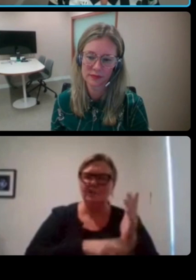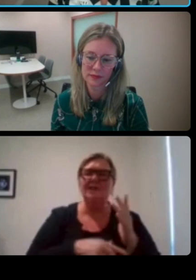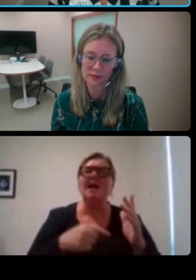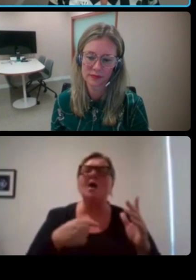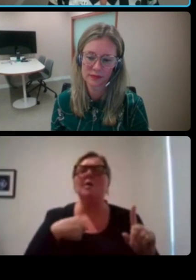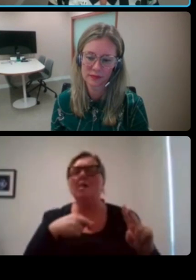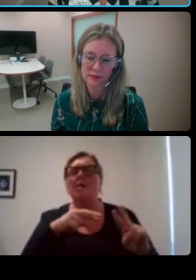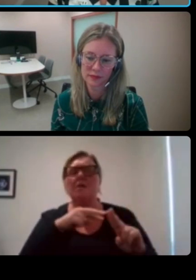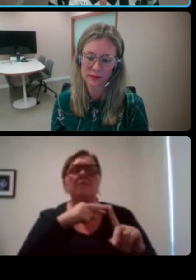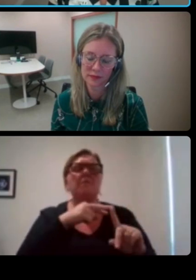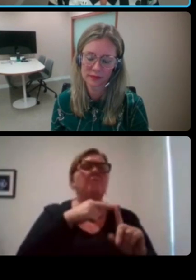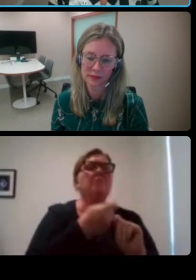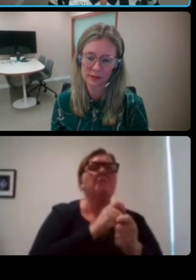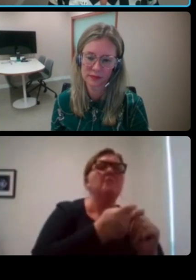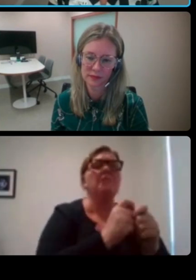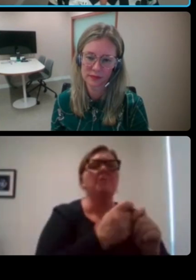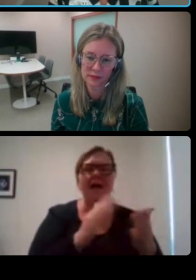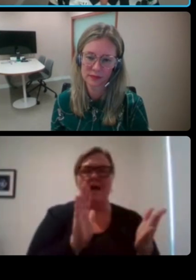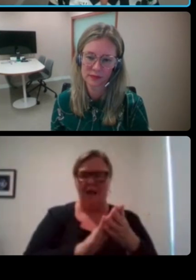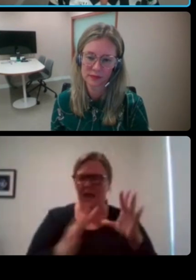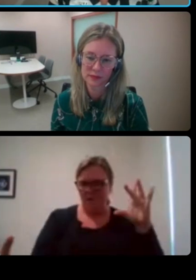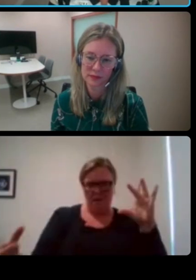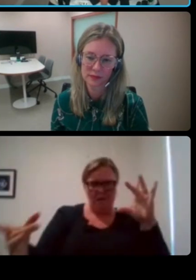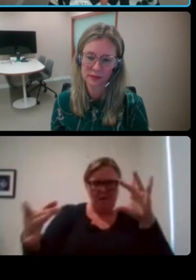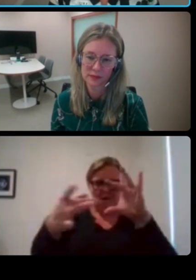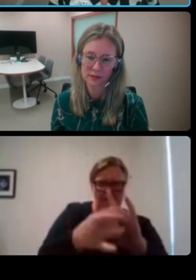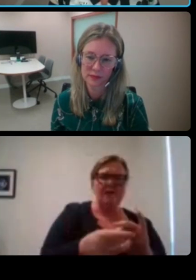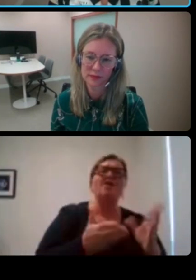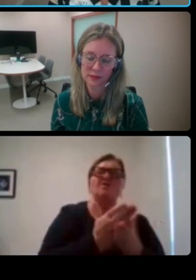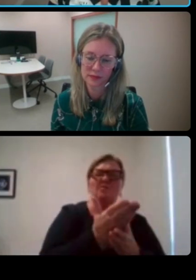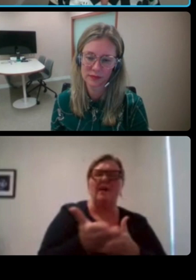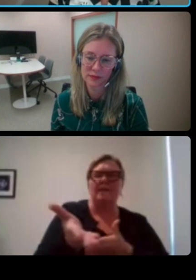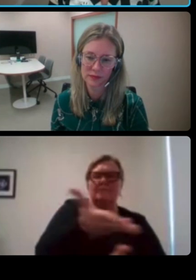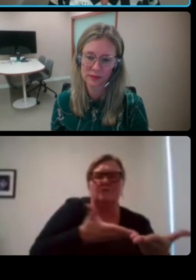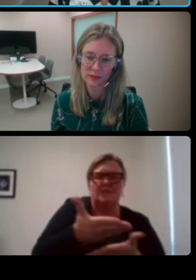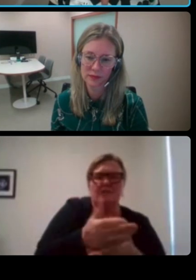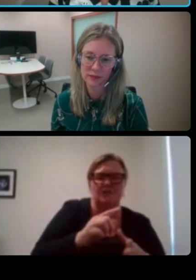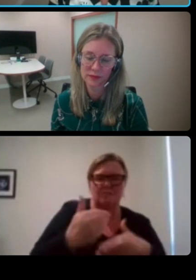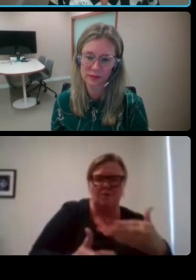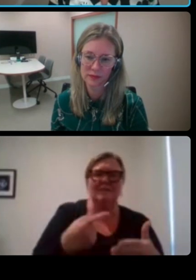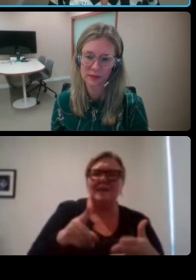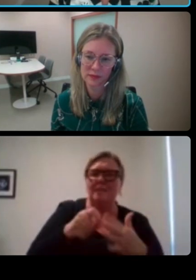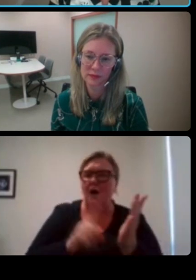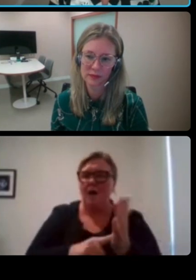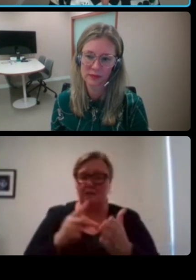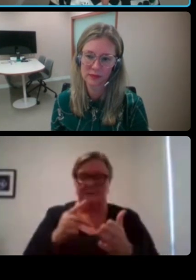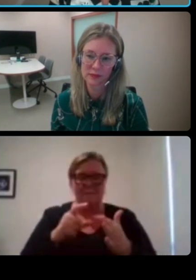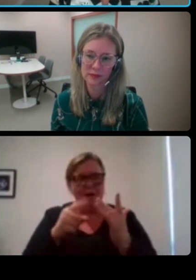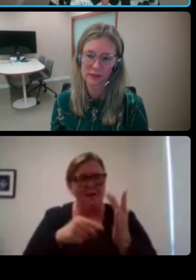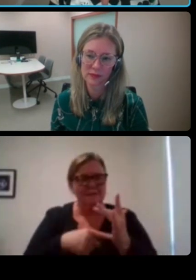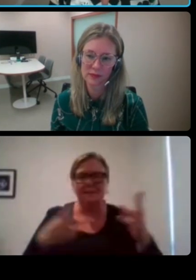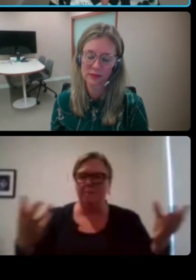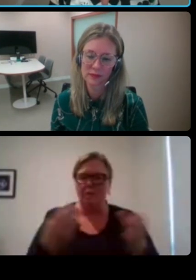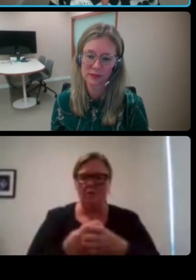and audit process intersects, including information provided by the consultation process. So we're in the process of doing